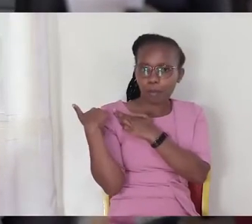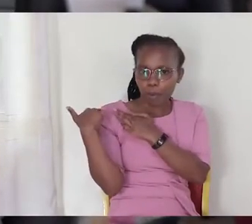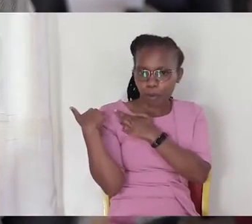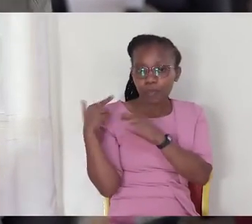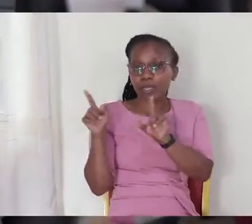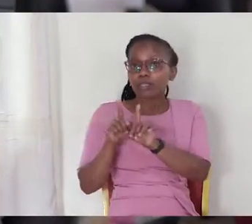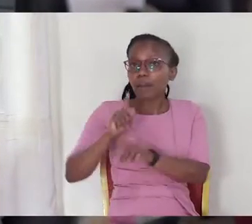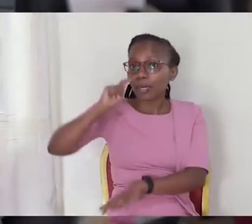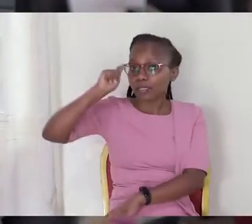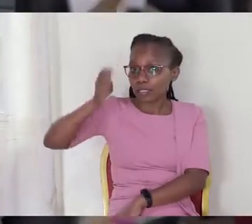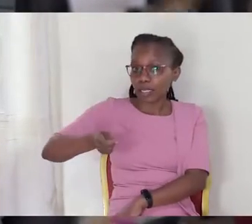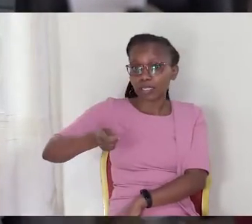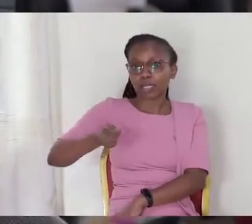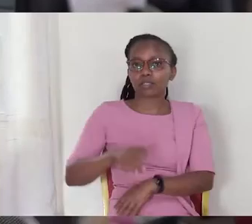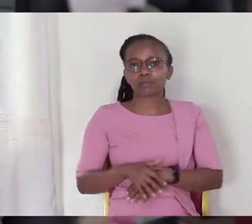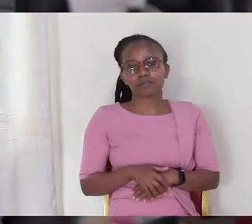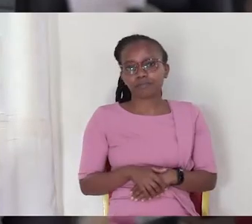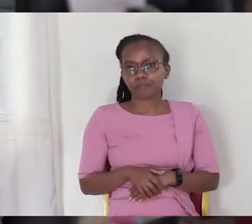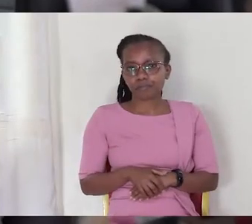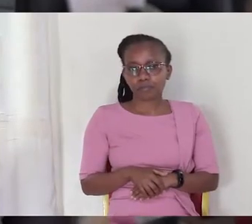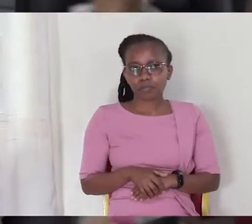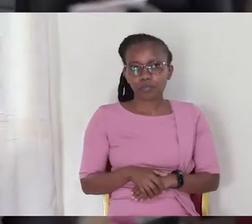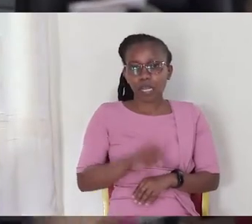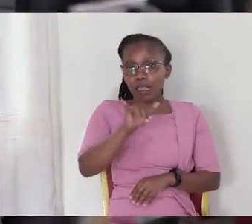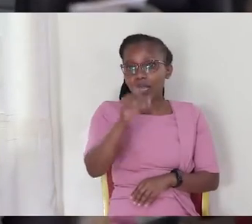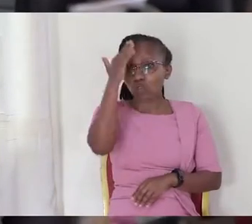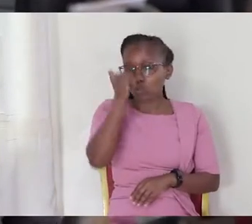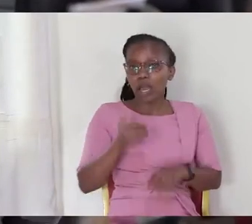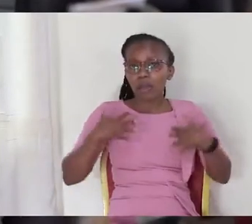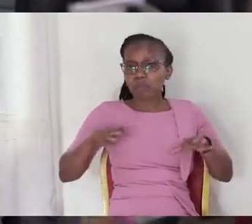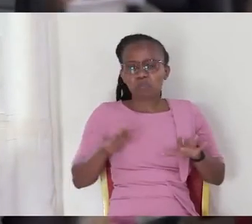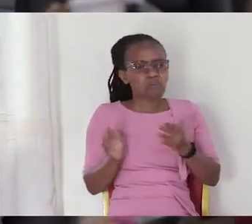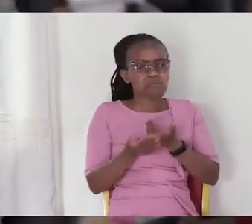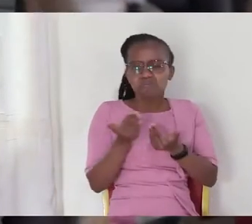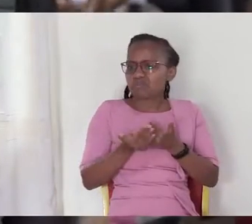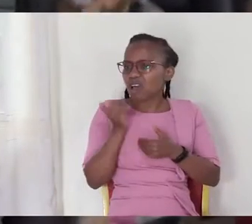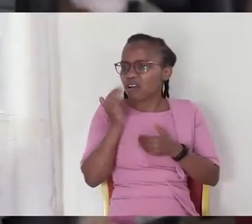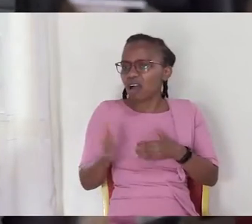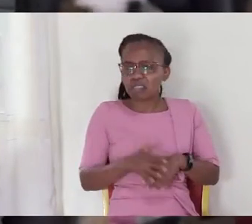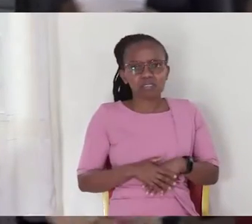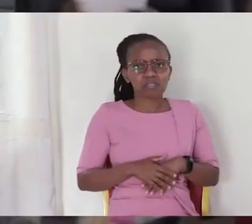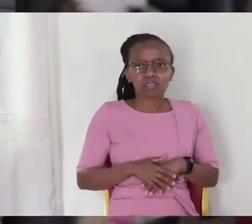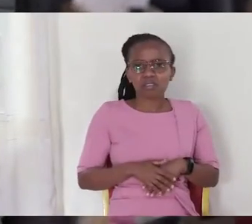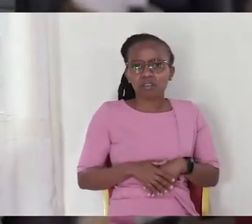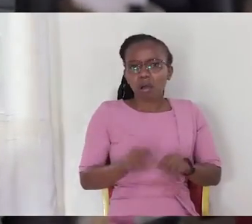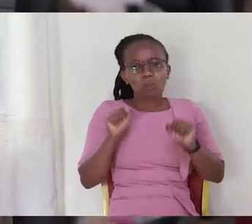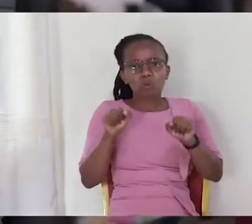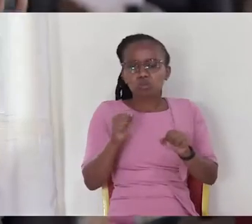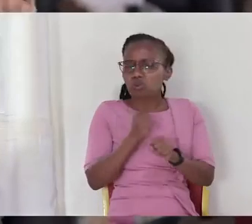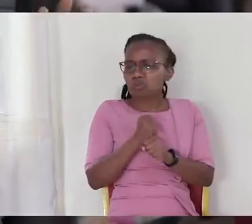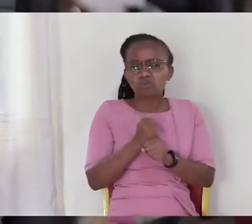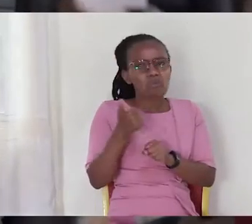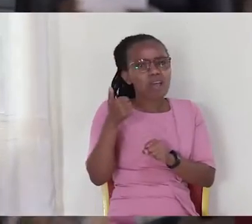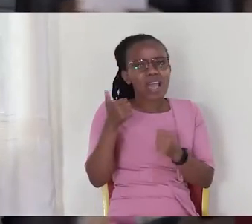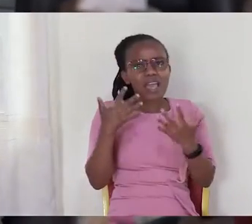justice around the situations which led into this. So that's why people nowadays don't care. Yeah, you can incite, you can do all manner of things. So